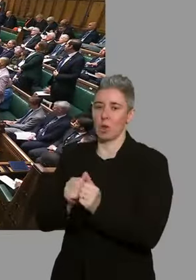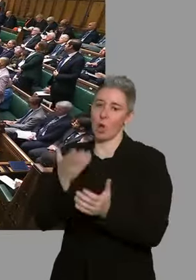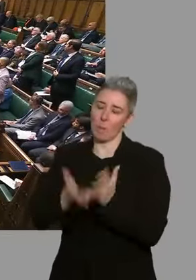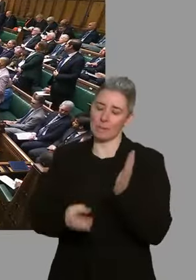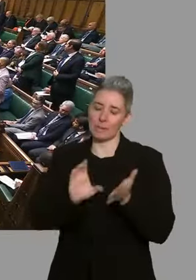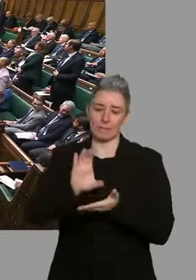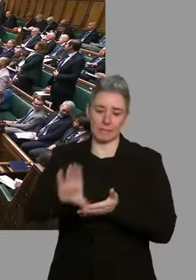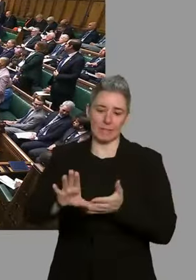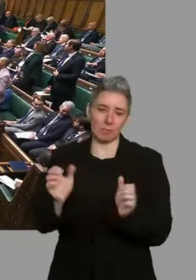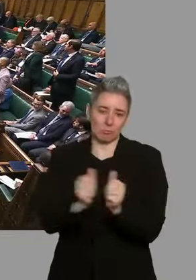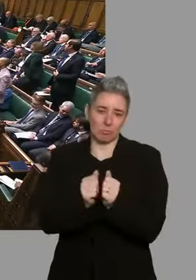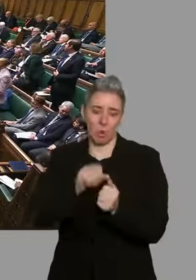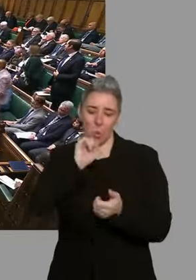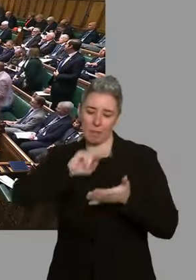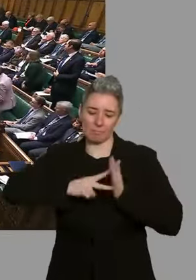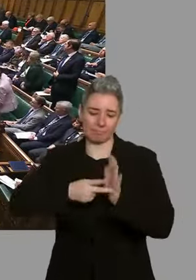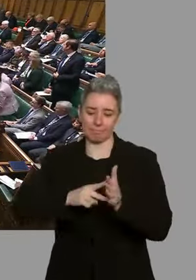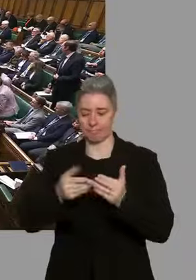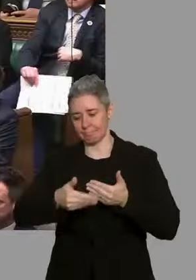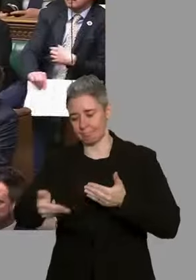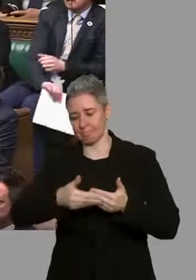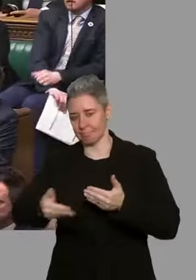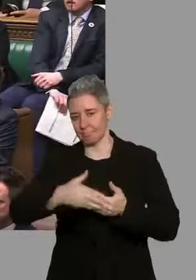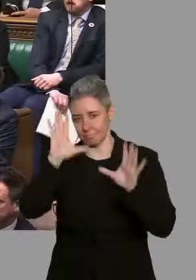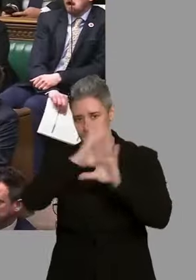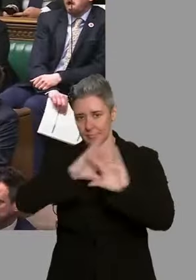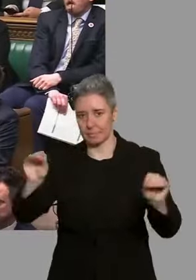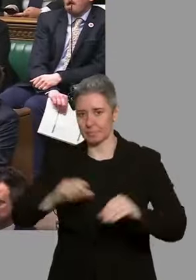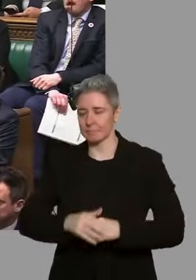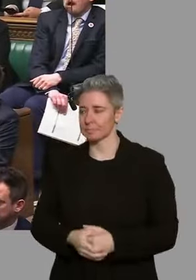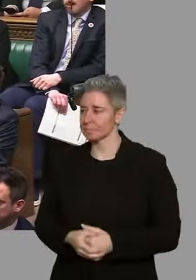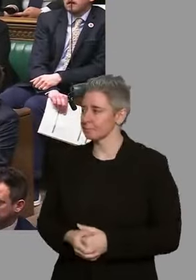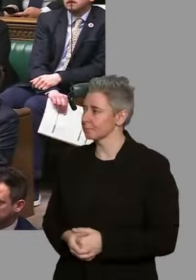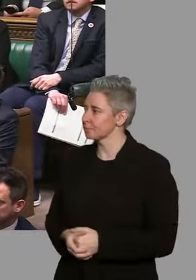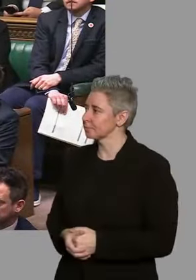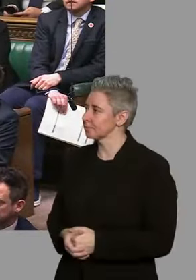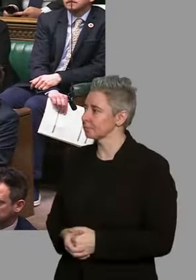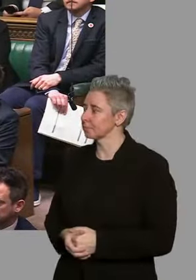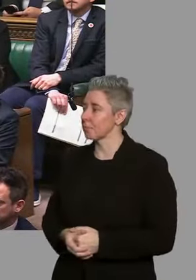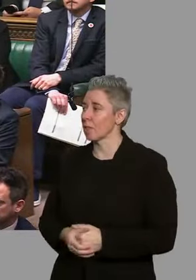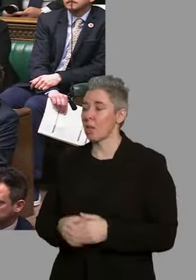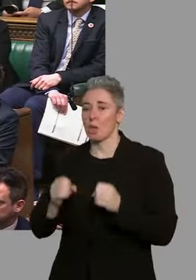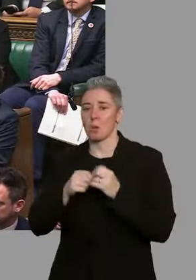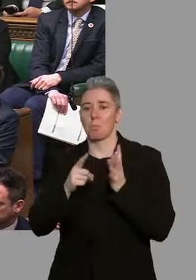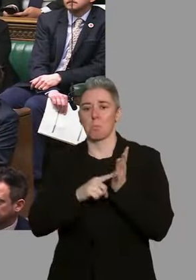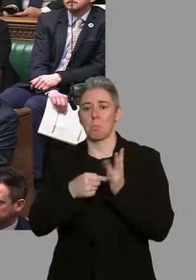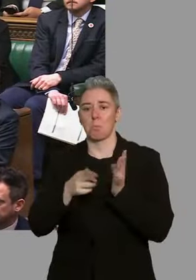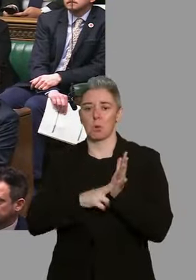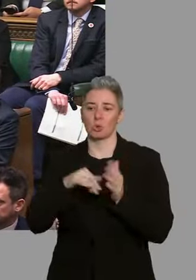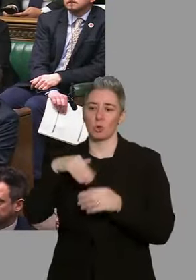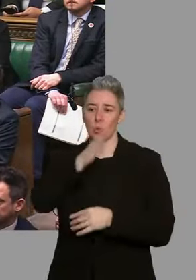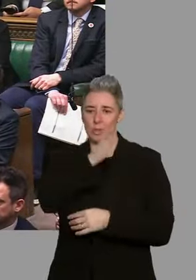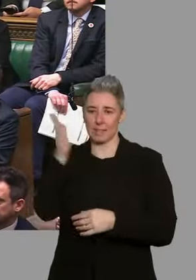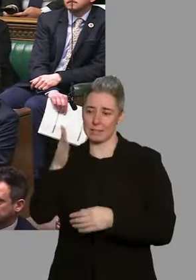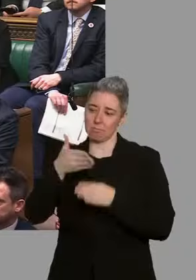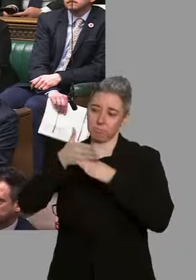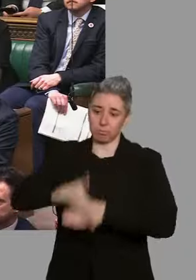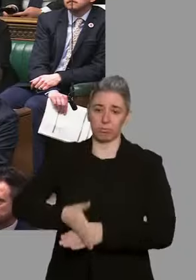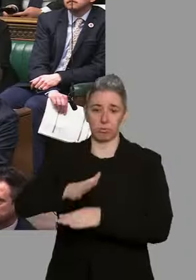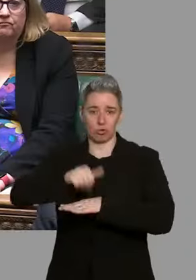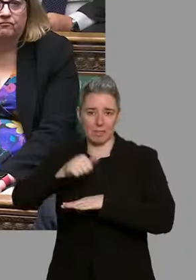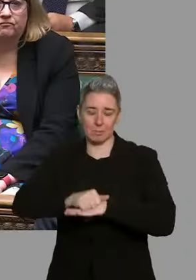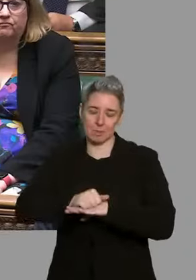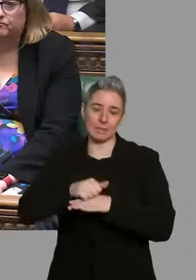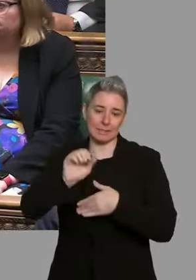For retail workers in Bolton North East, the busy Christmas season is overshadowed by shoplifting, which Usdall's latest survey identifies